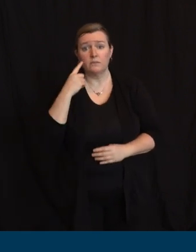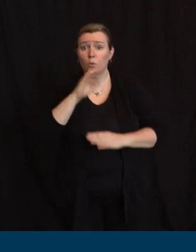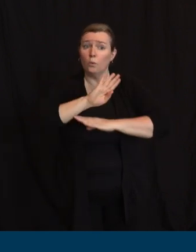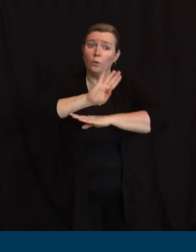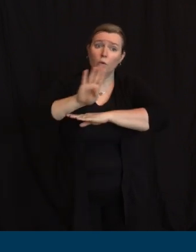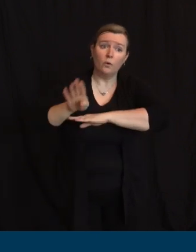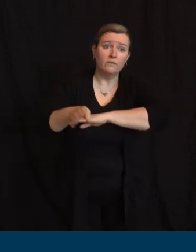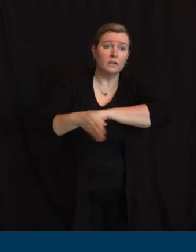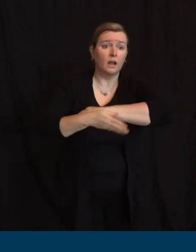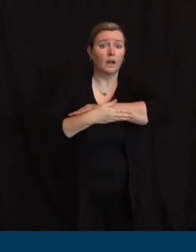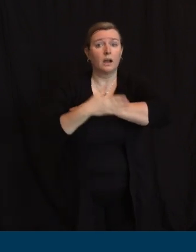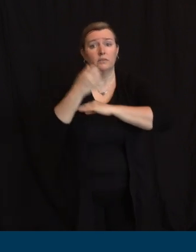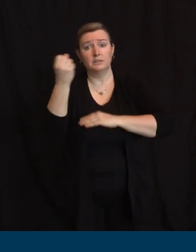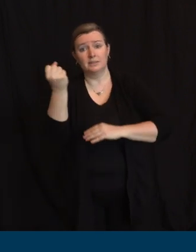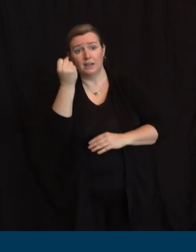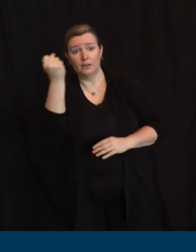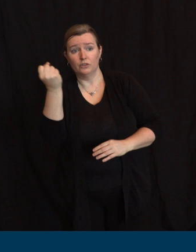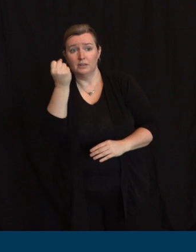data and